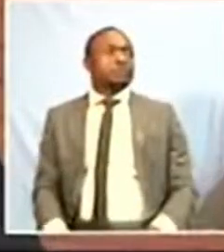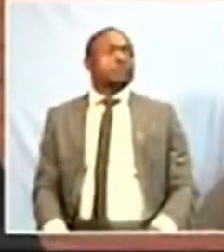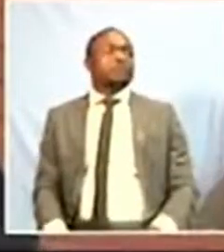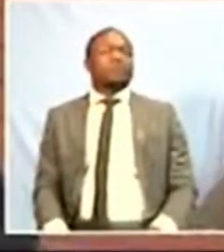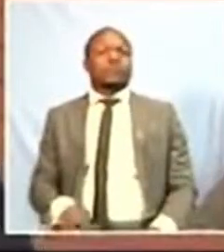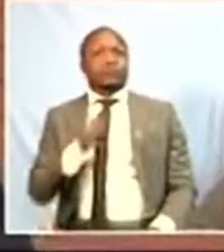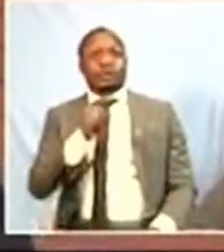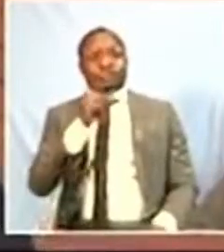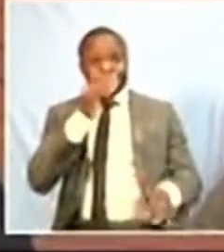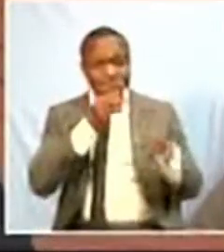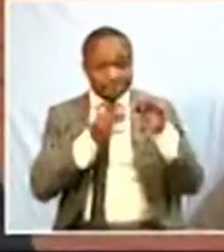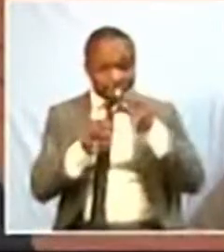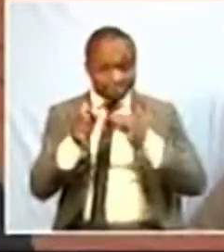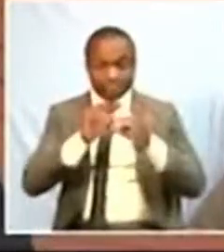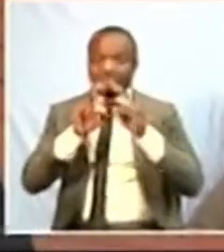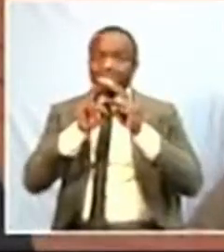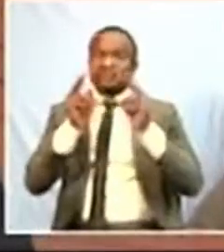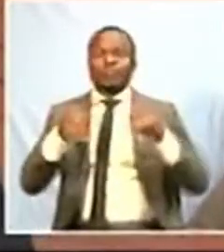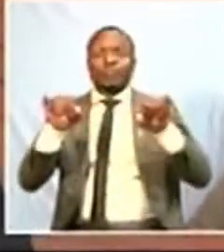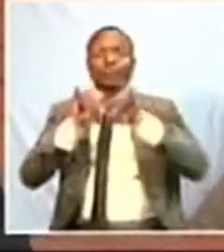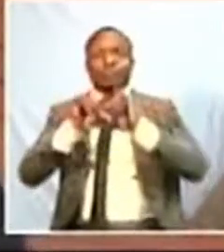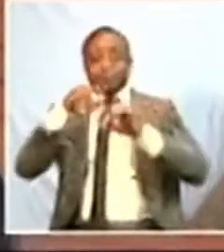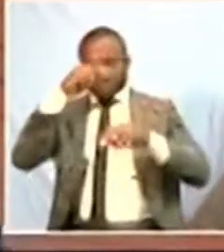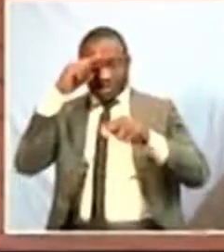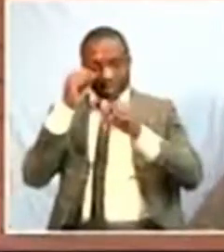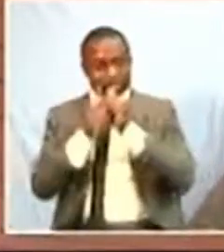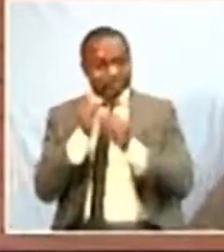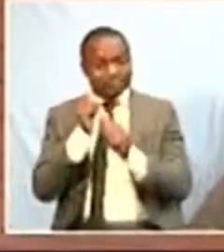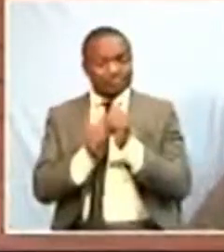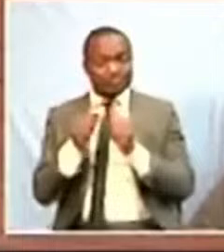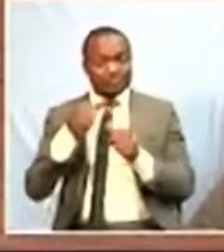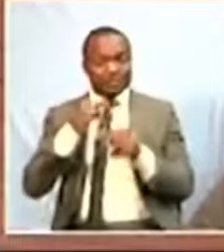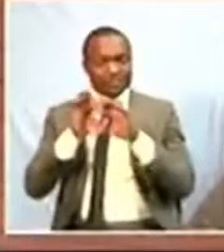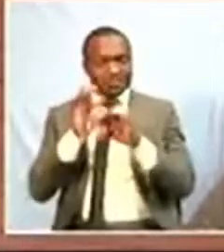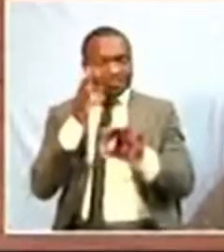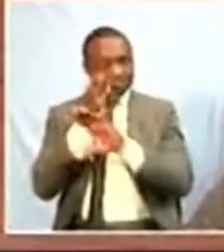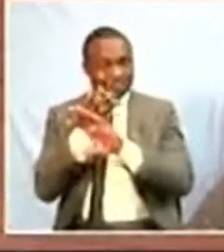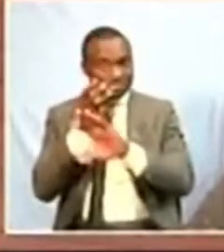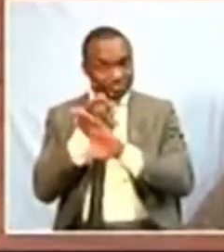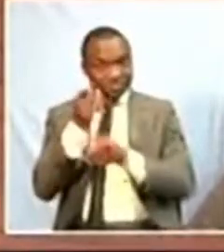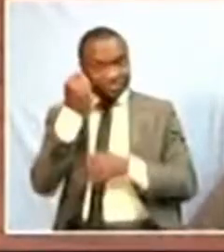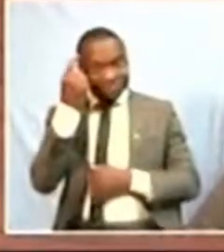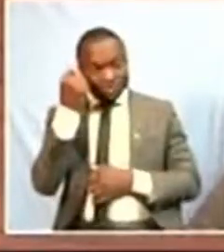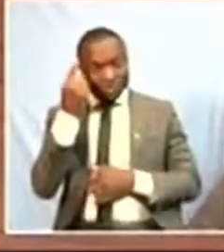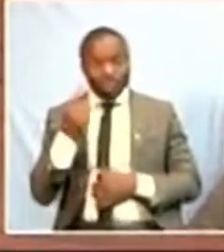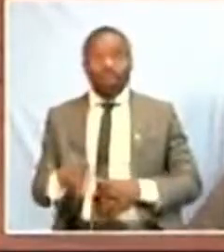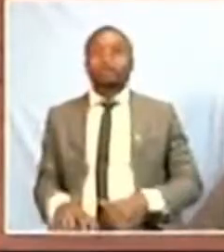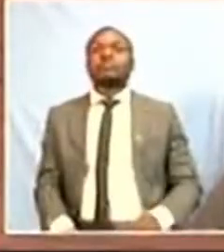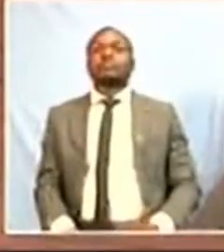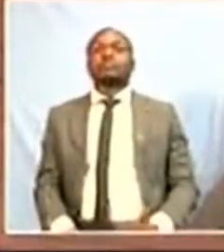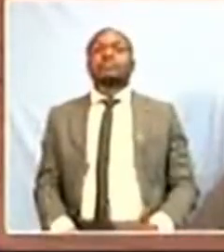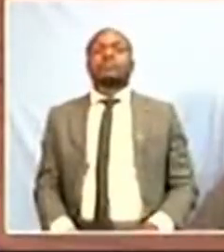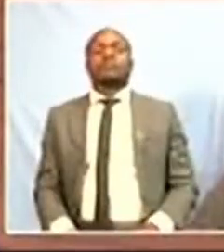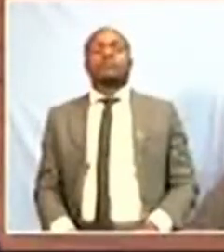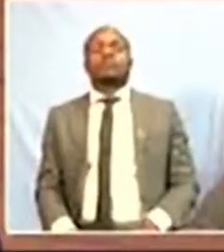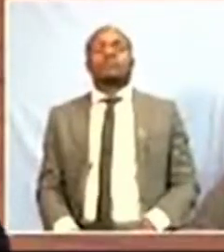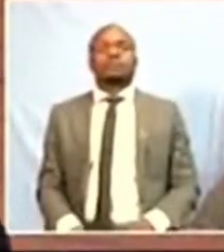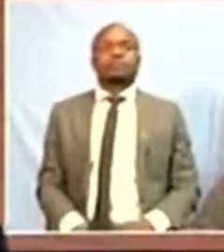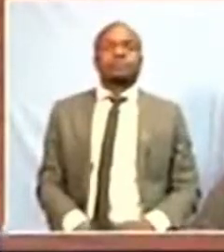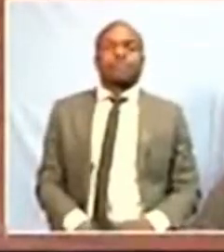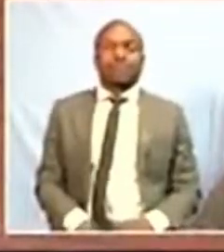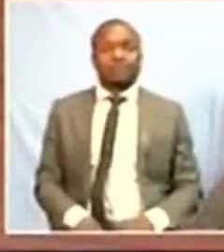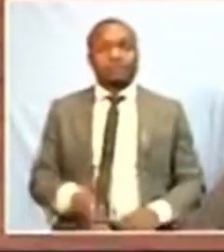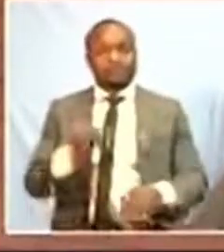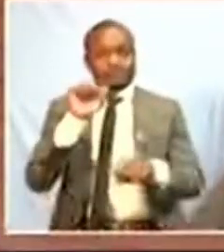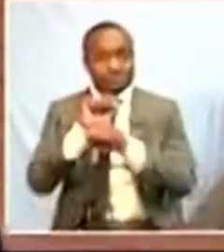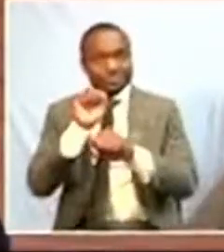That clarification, Chair, is very important because I'm finding it difficult, Chair, to understand that the works